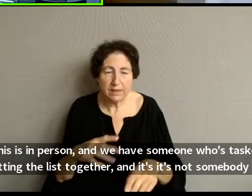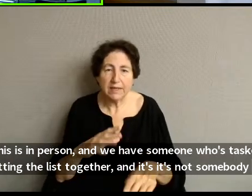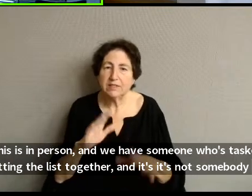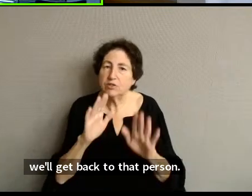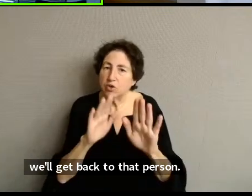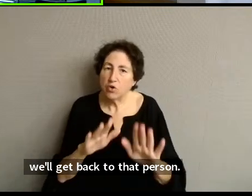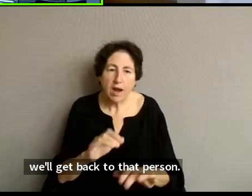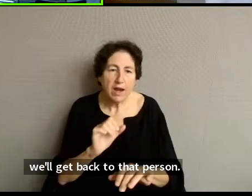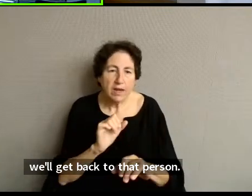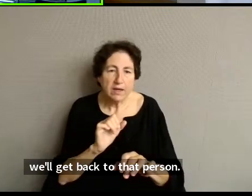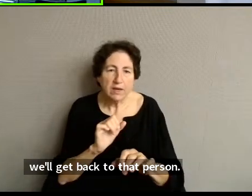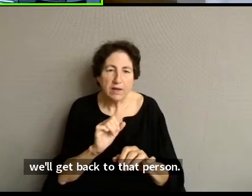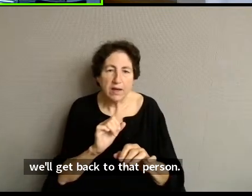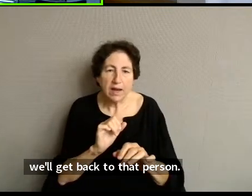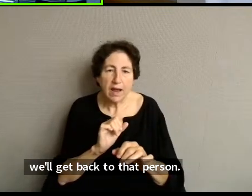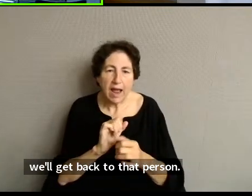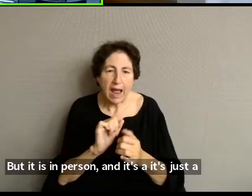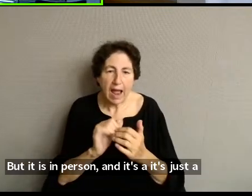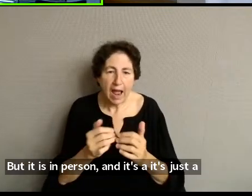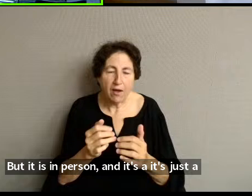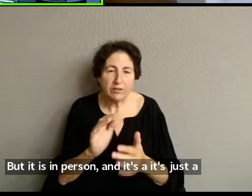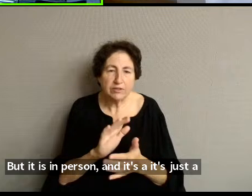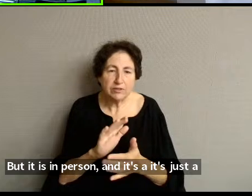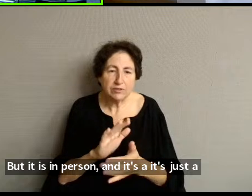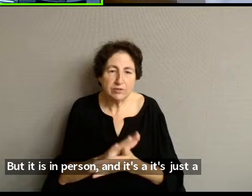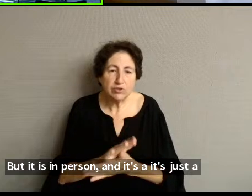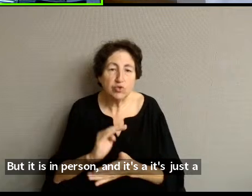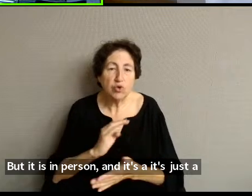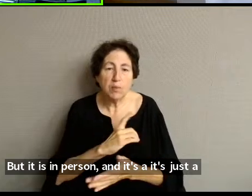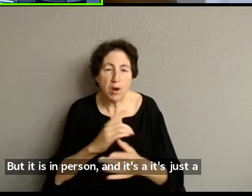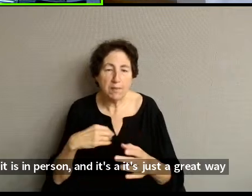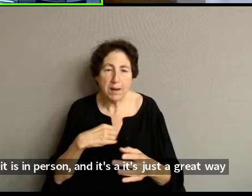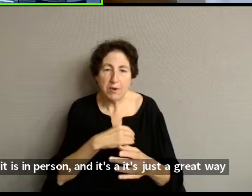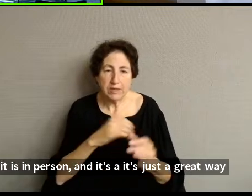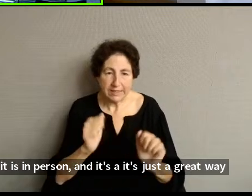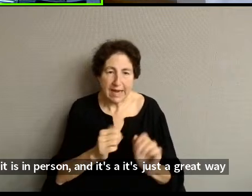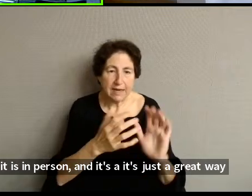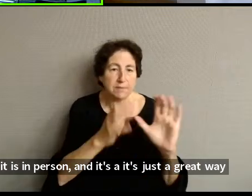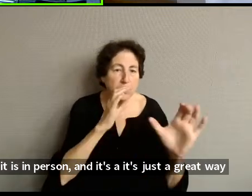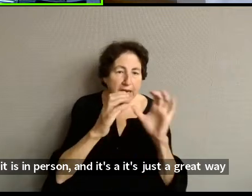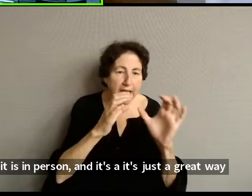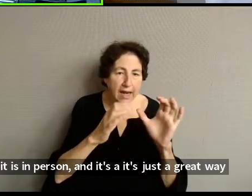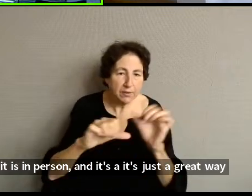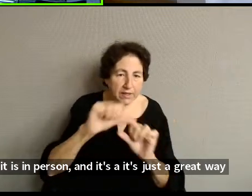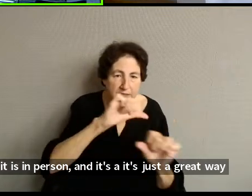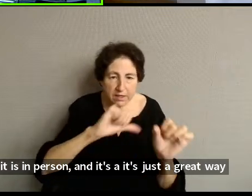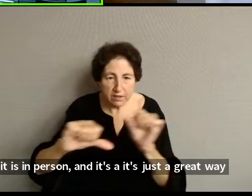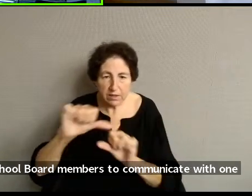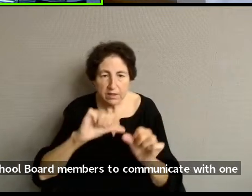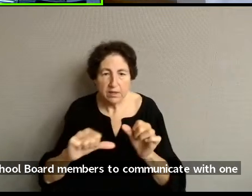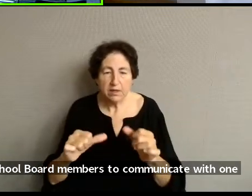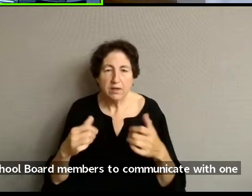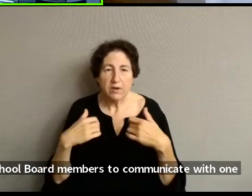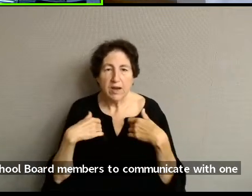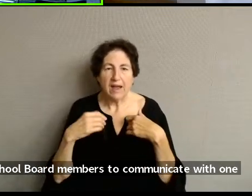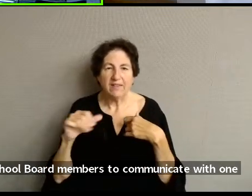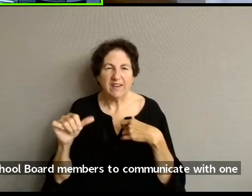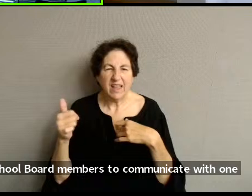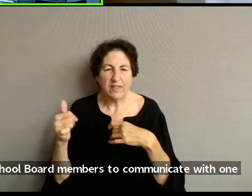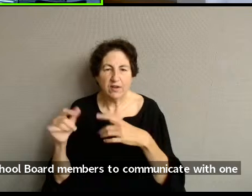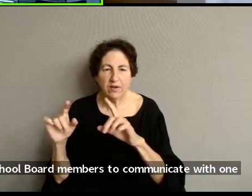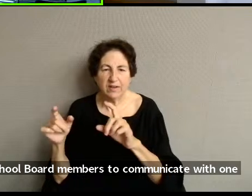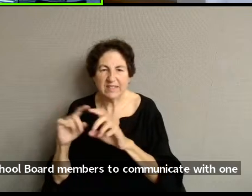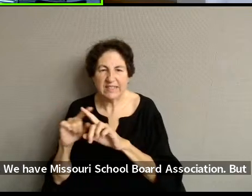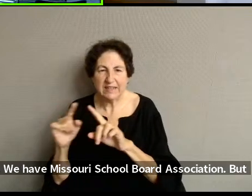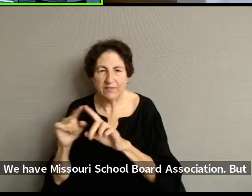way for school board members to communicate with one another. We have Missouri School Board Association, but that's a little bit of a different animal, where we really